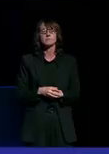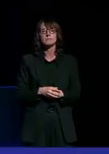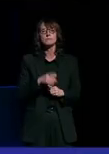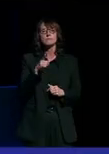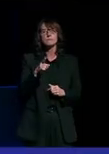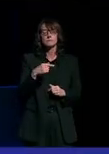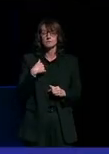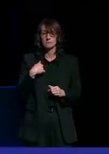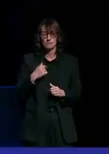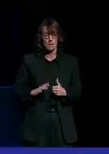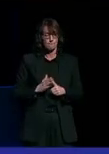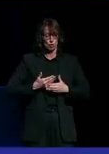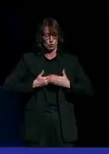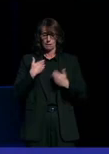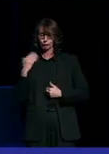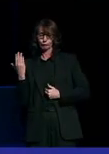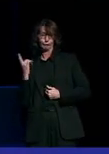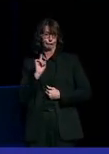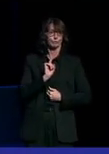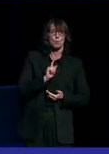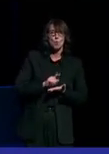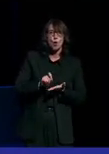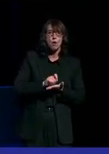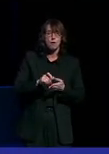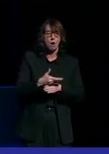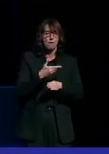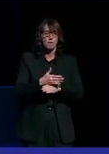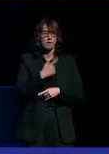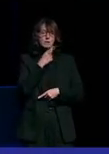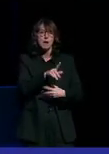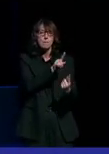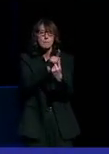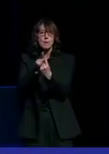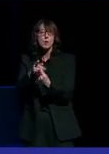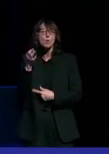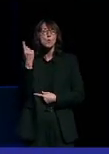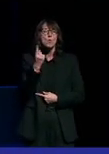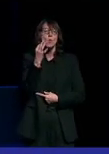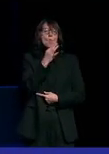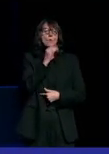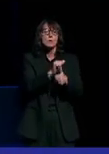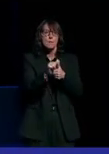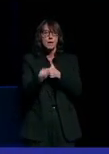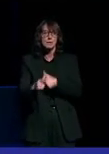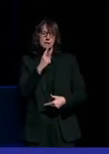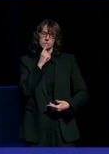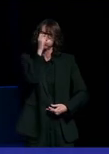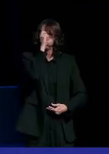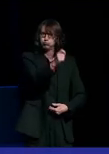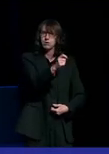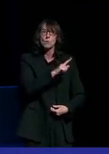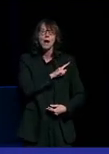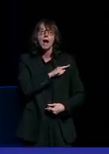On my first day in office, I met water company bosses to give them their report card. They caused 62 serious